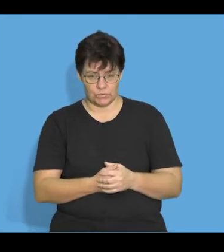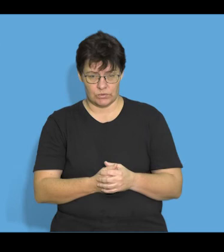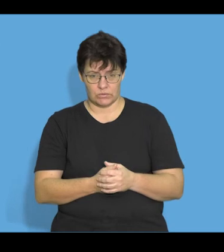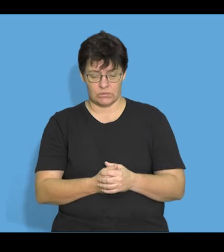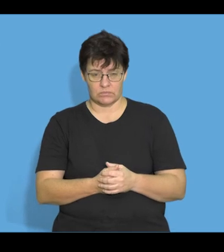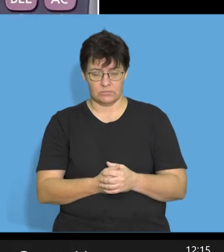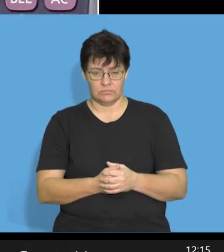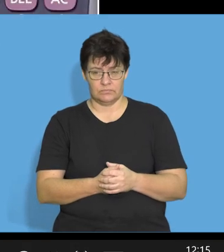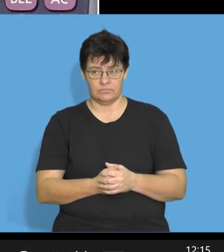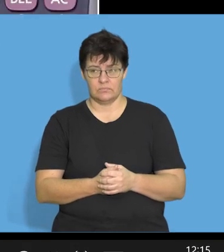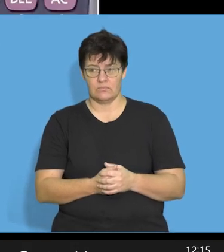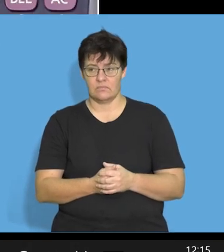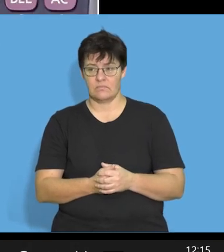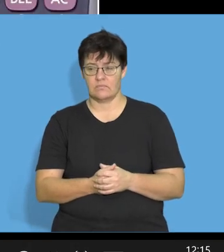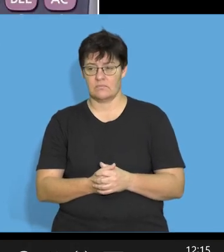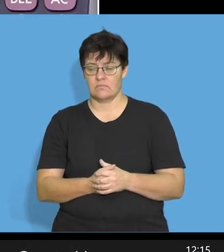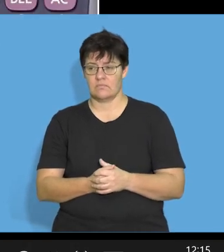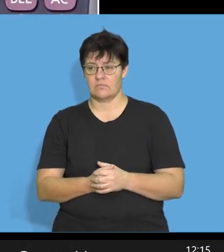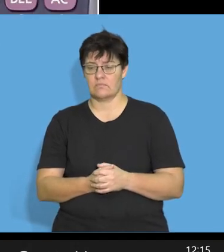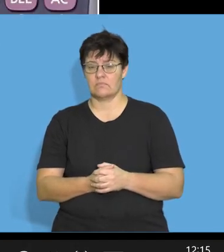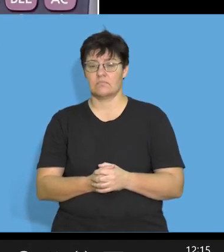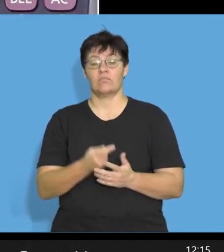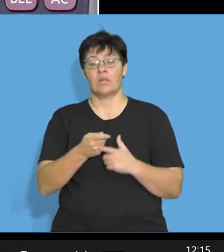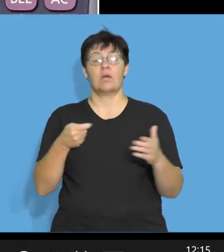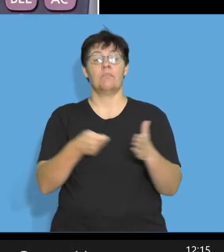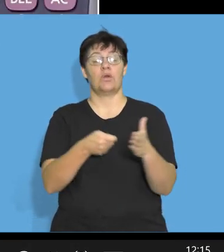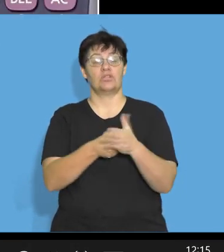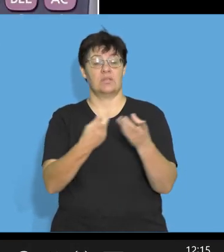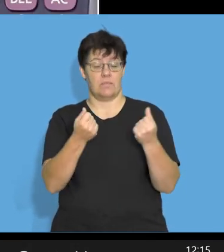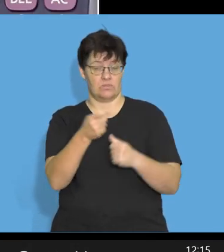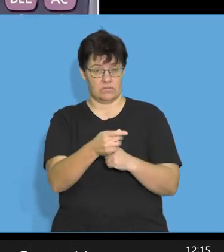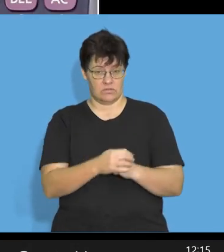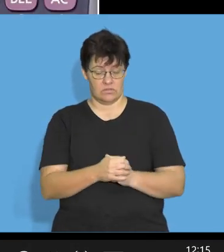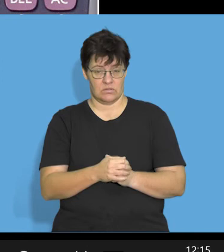do. We'll take our purchases figure of